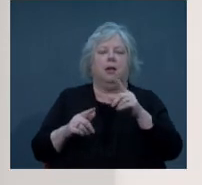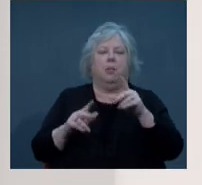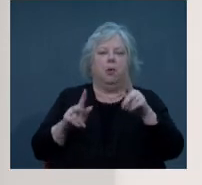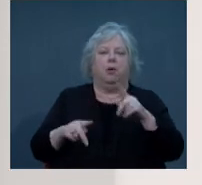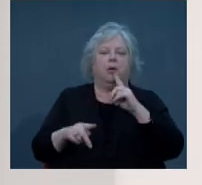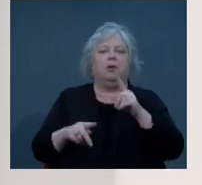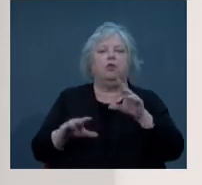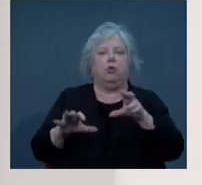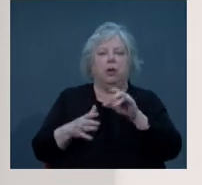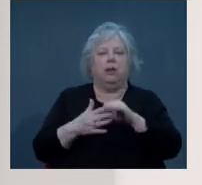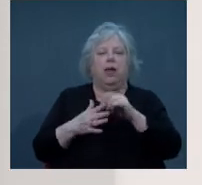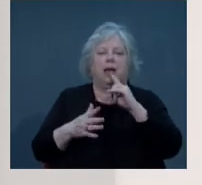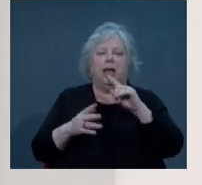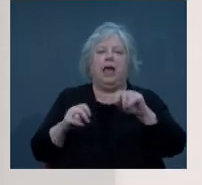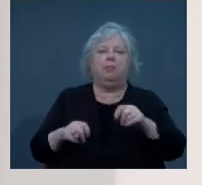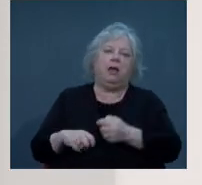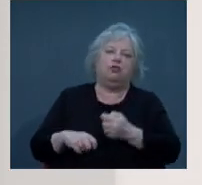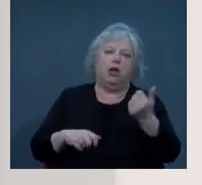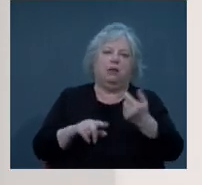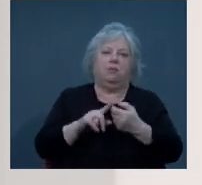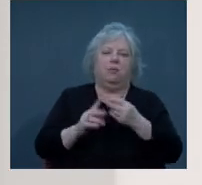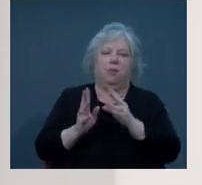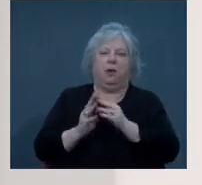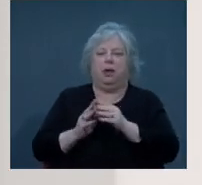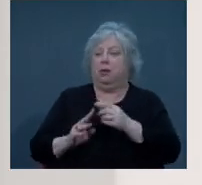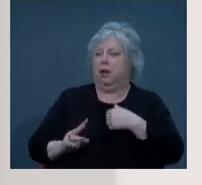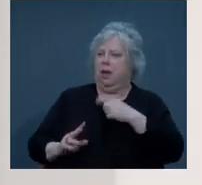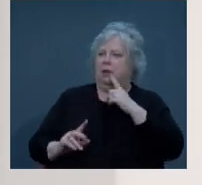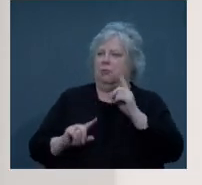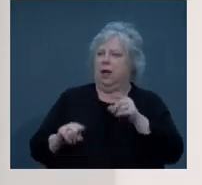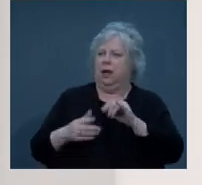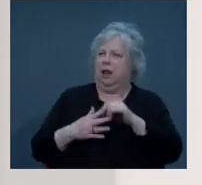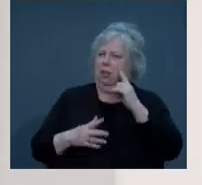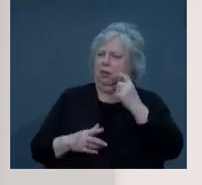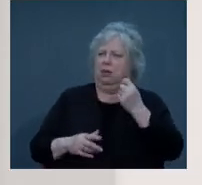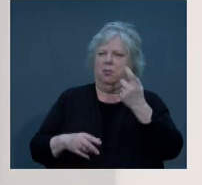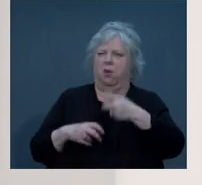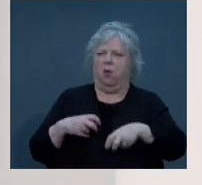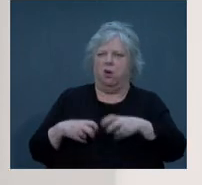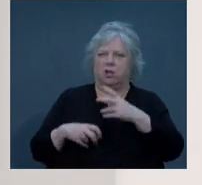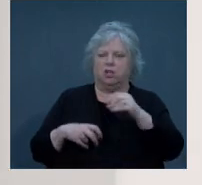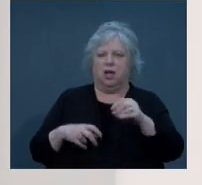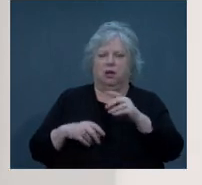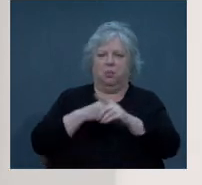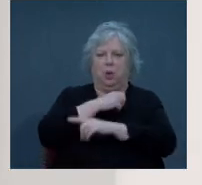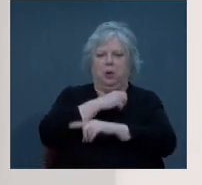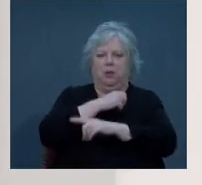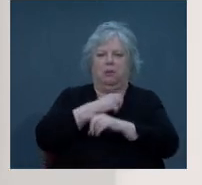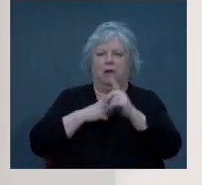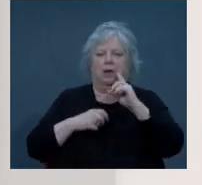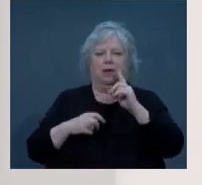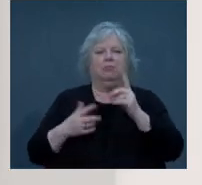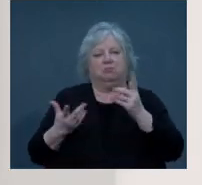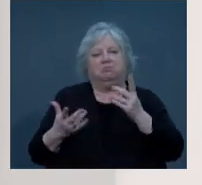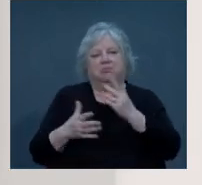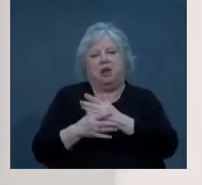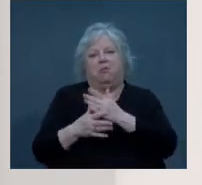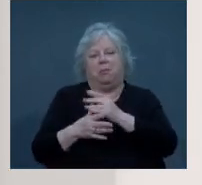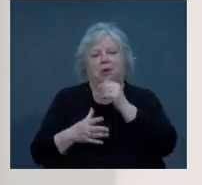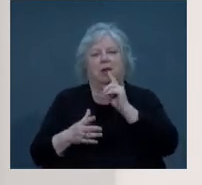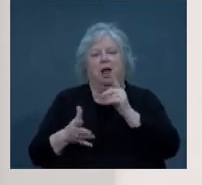meeting. Okay. So I just had a reaction. I thought that was a little harsh and punitive. I think interruptions are not allowed, you know,